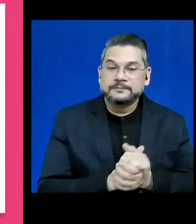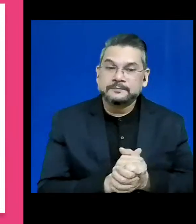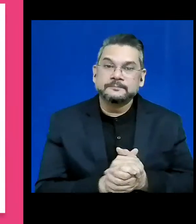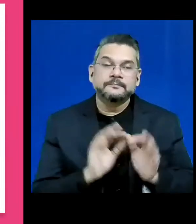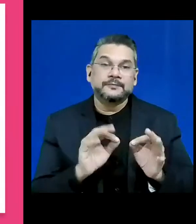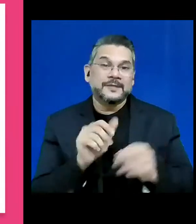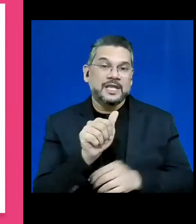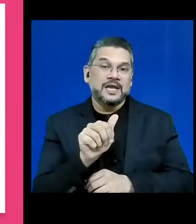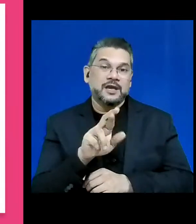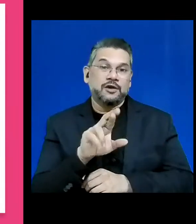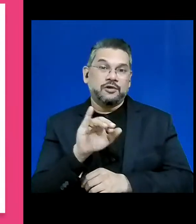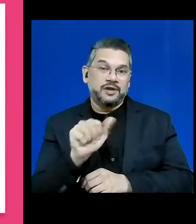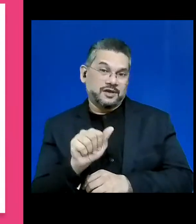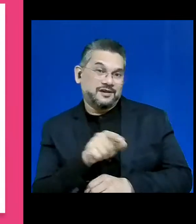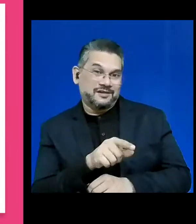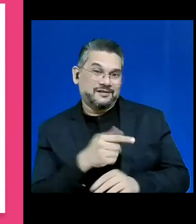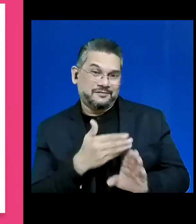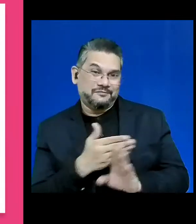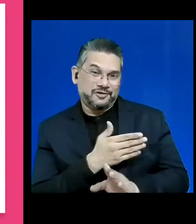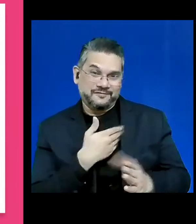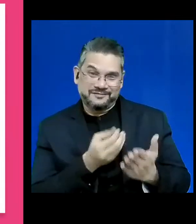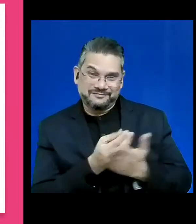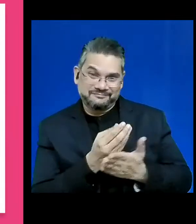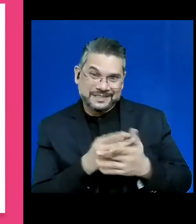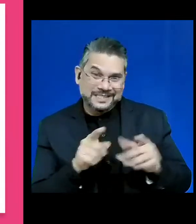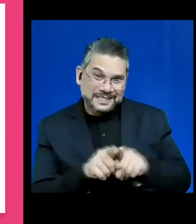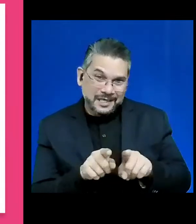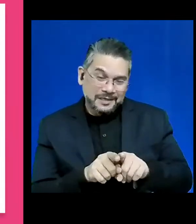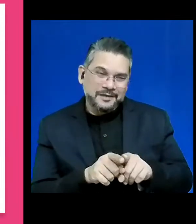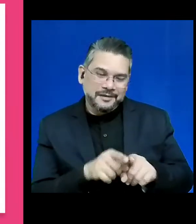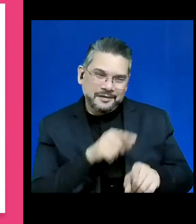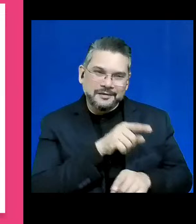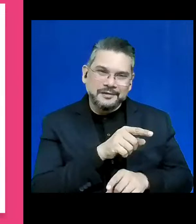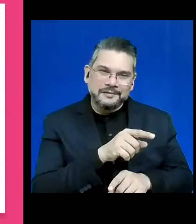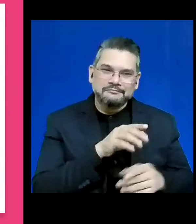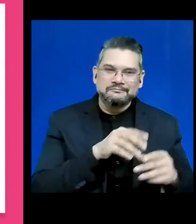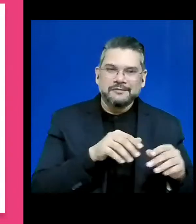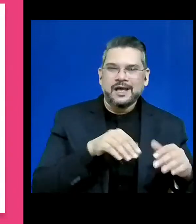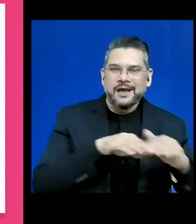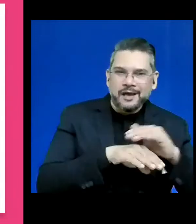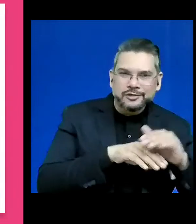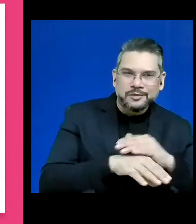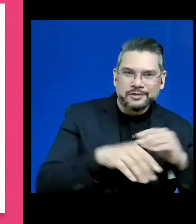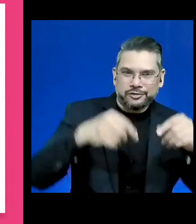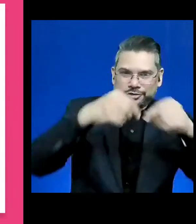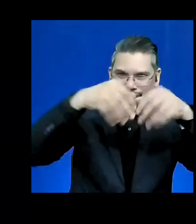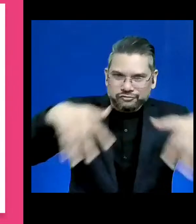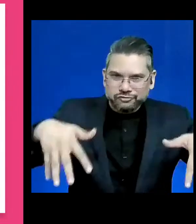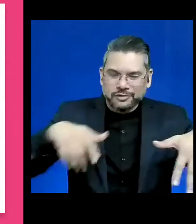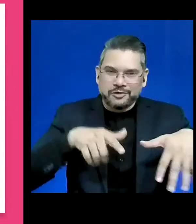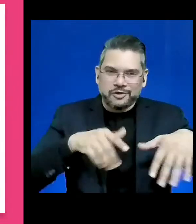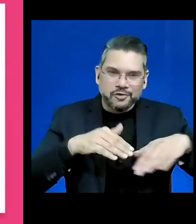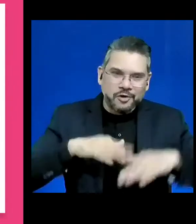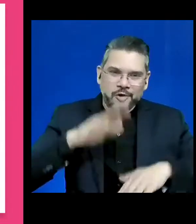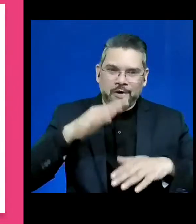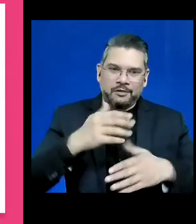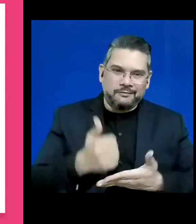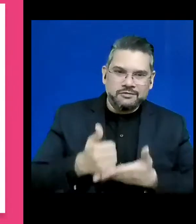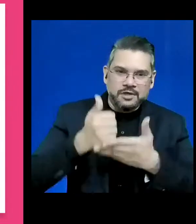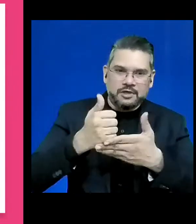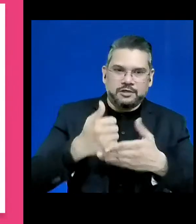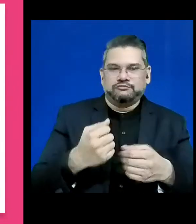mentioned earlier, just augments the accessibility trait. It actually provides no JavaScript